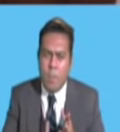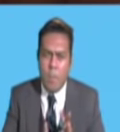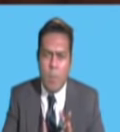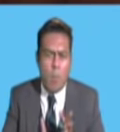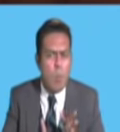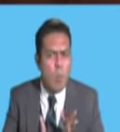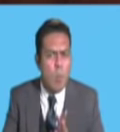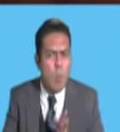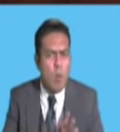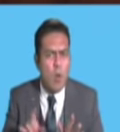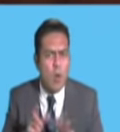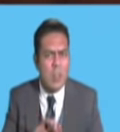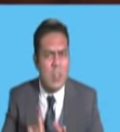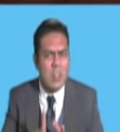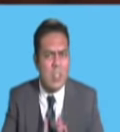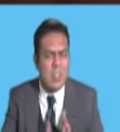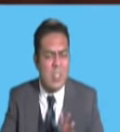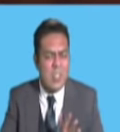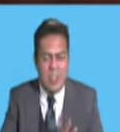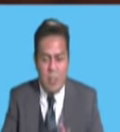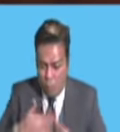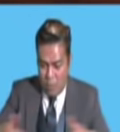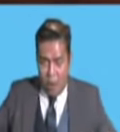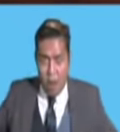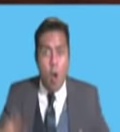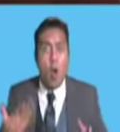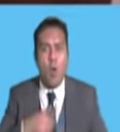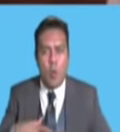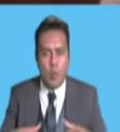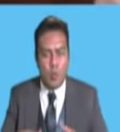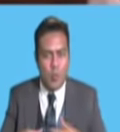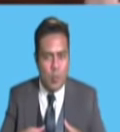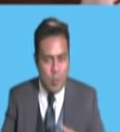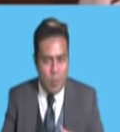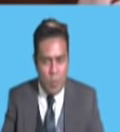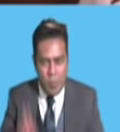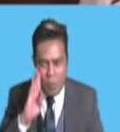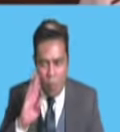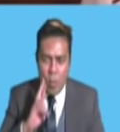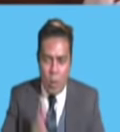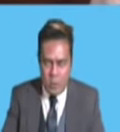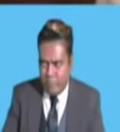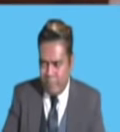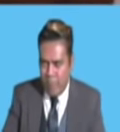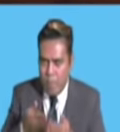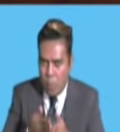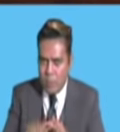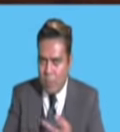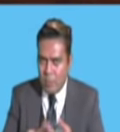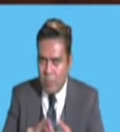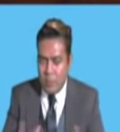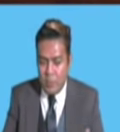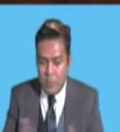with regard to yachts that are docking in the maritime islands. We have also received interest from Fiji Road Authority for their appointment as